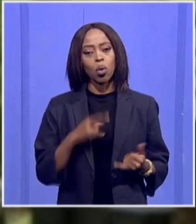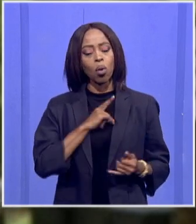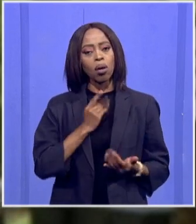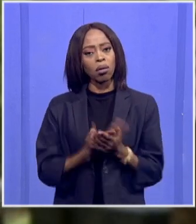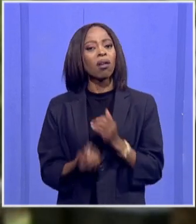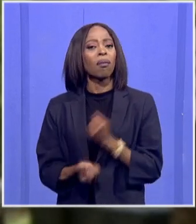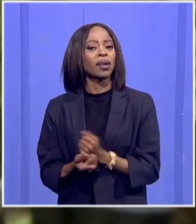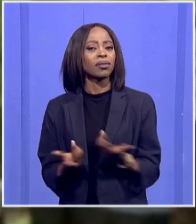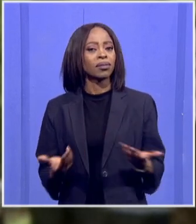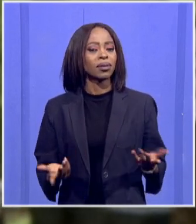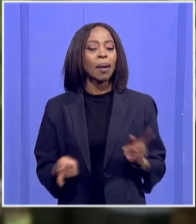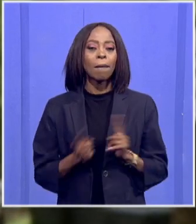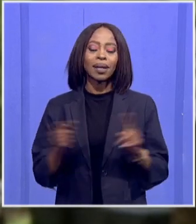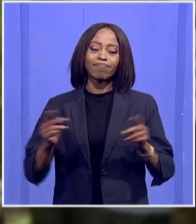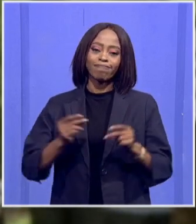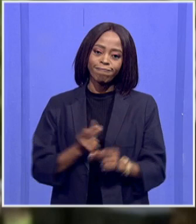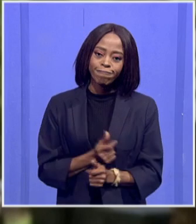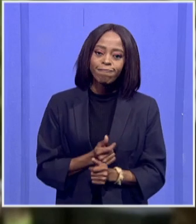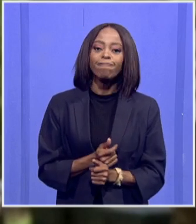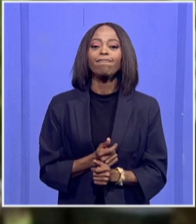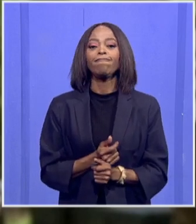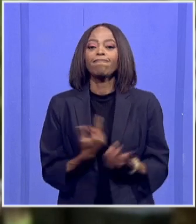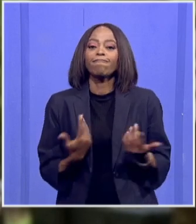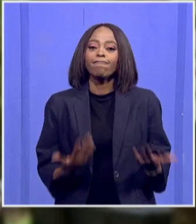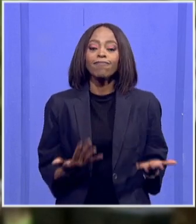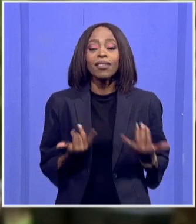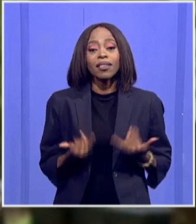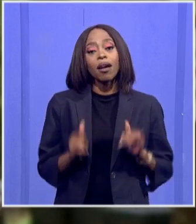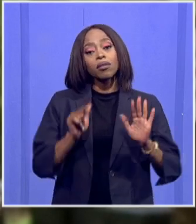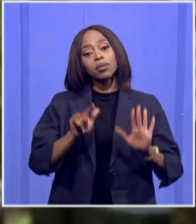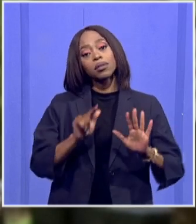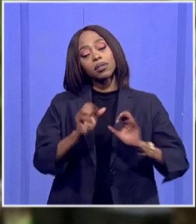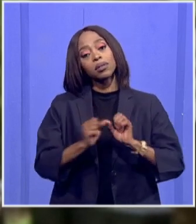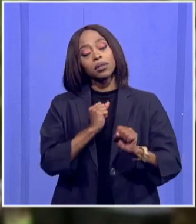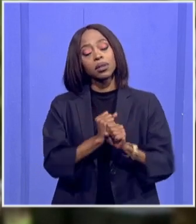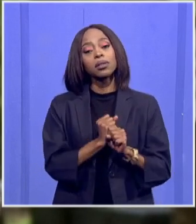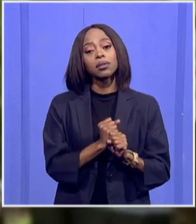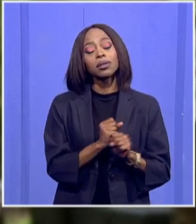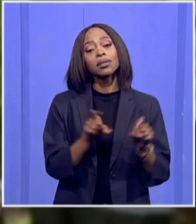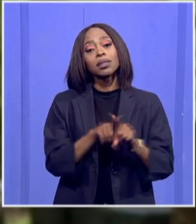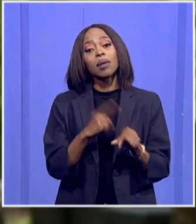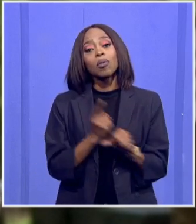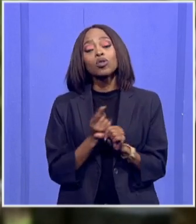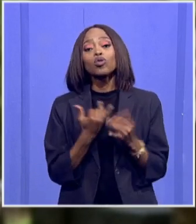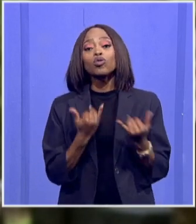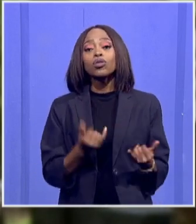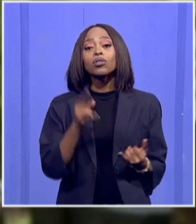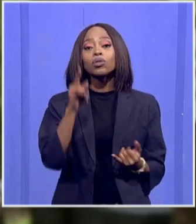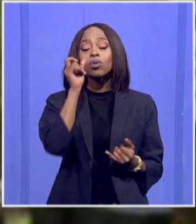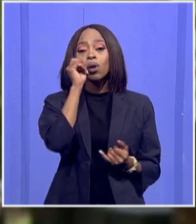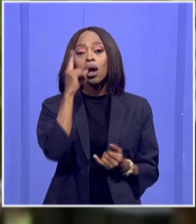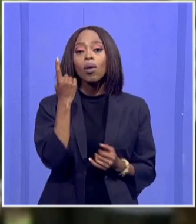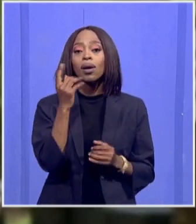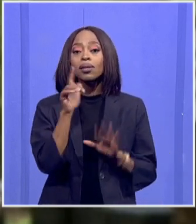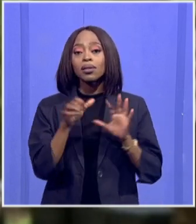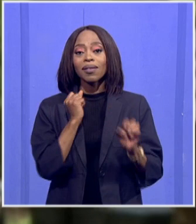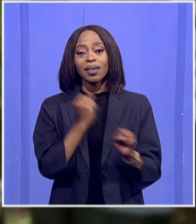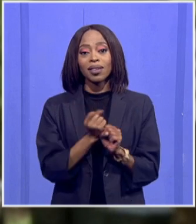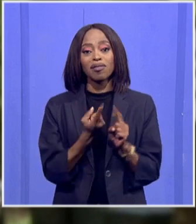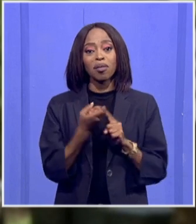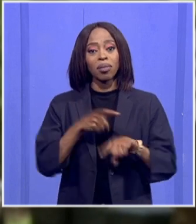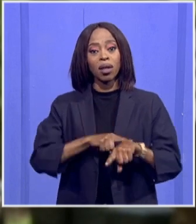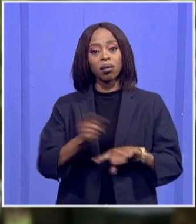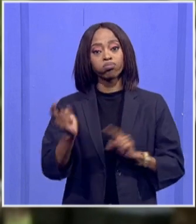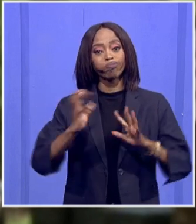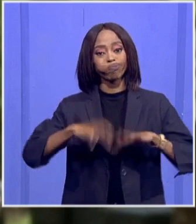possible. Unfortunately, it has taken now 7 years. Today, as you are aware, it's 7 years since the collapse of